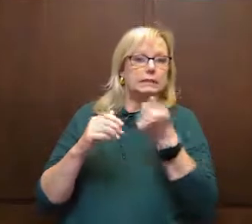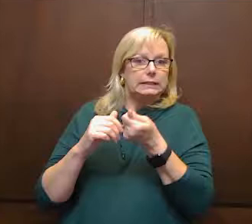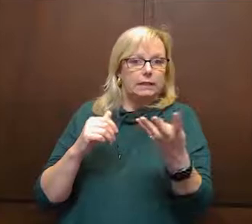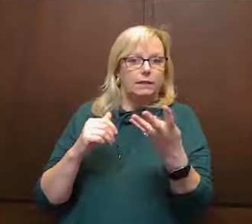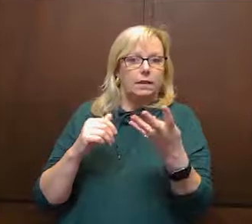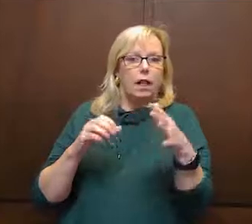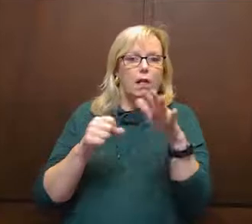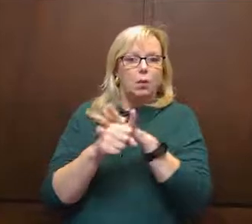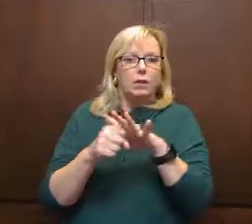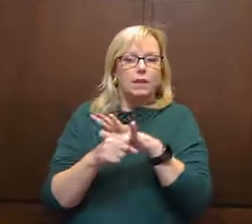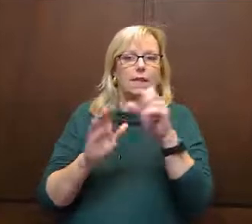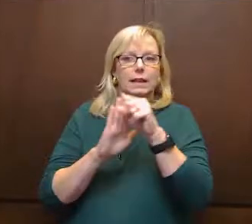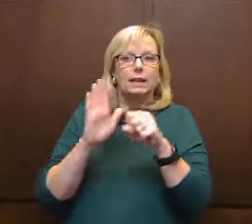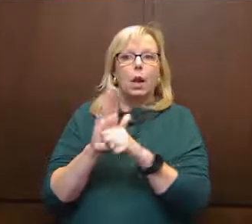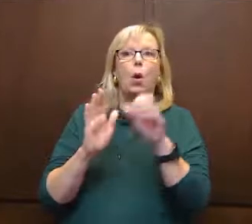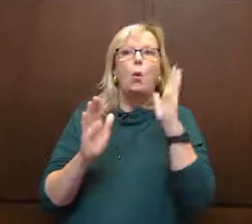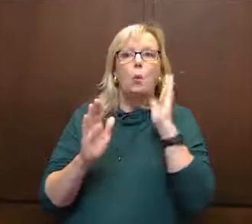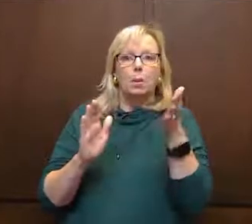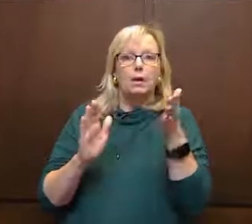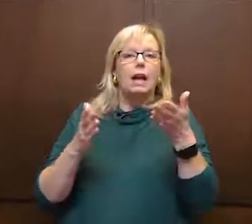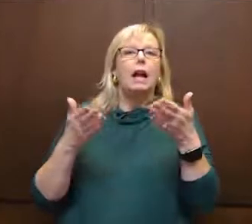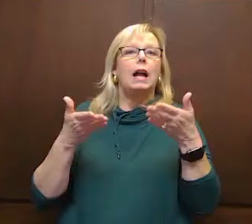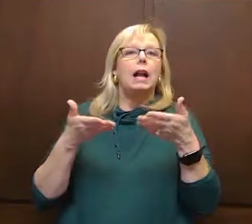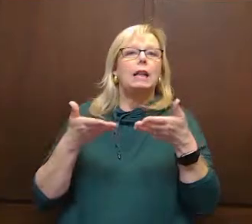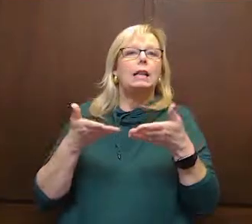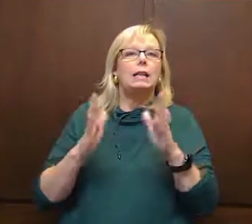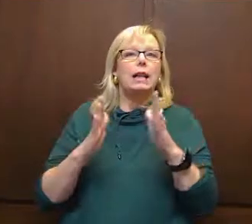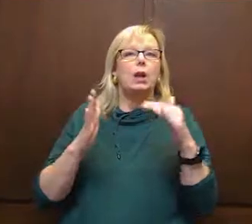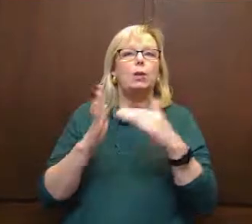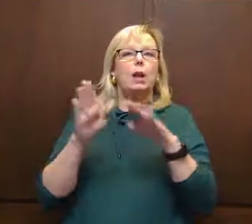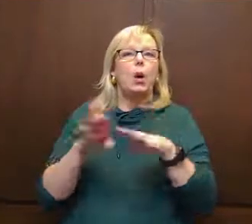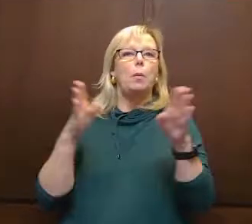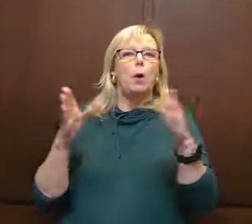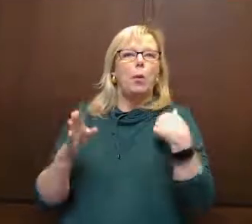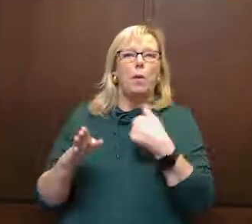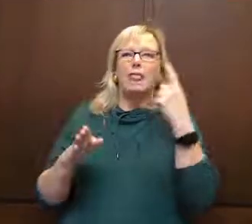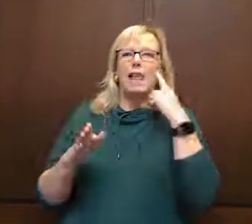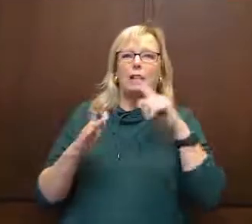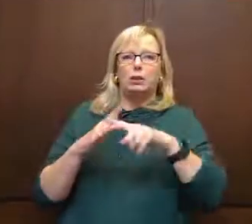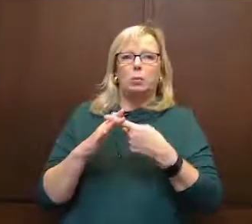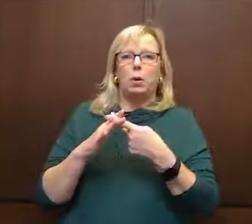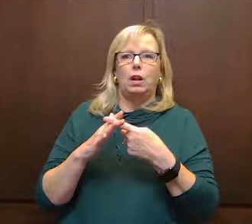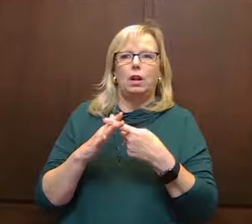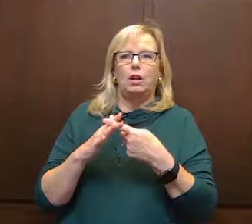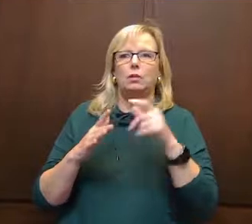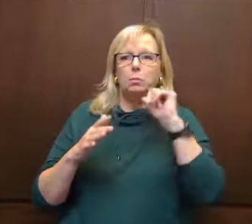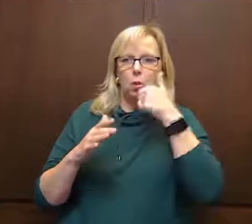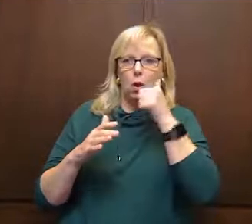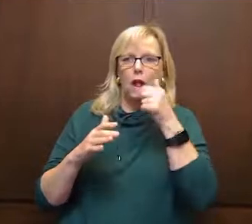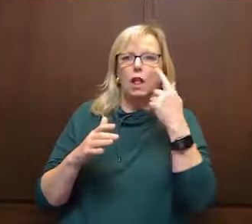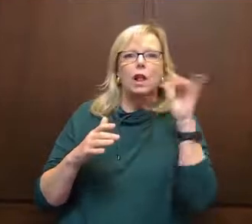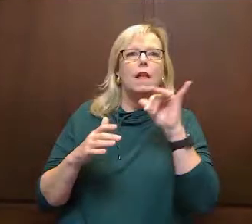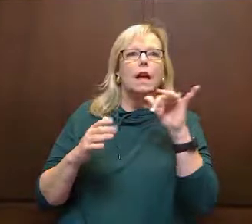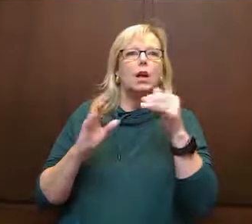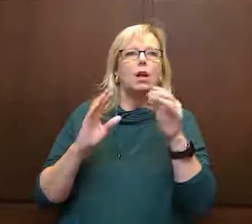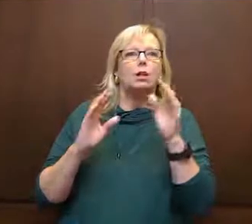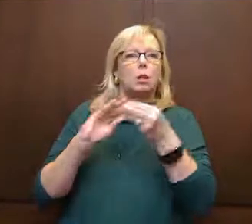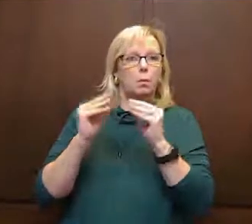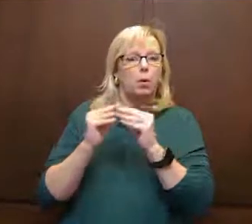the regions in the state will be reopening to that level. We believe tomorrow. It looks like their numbers are meeting